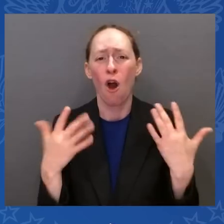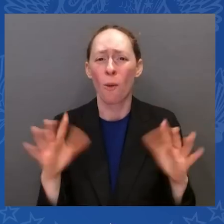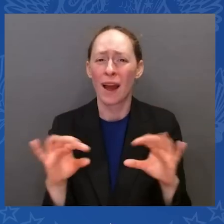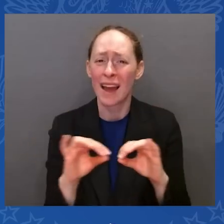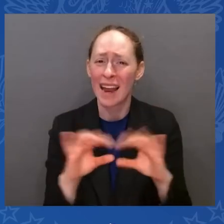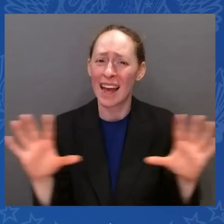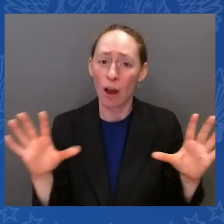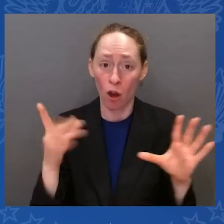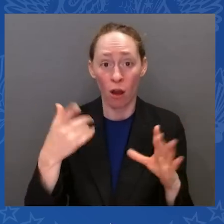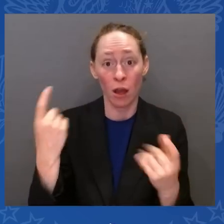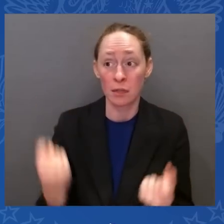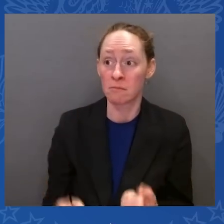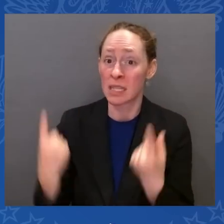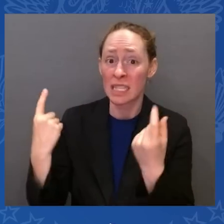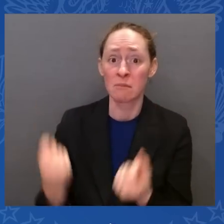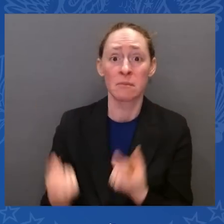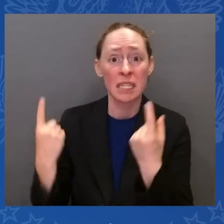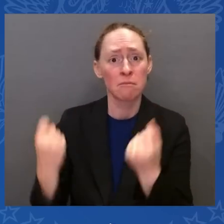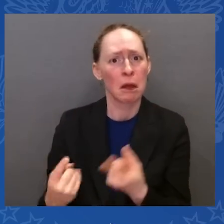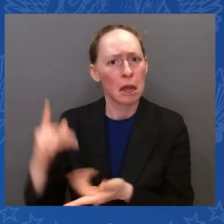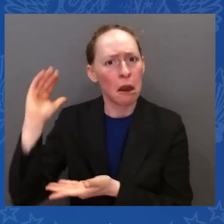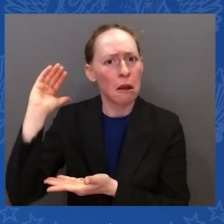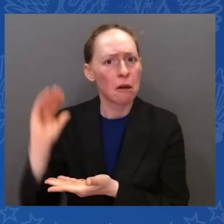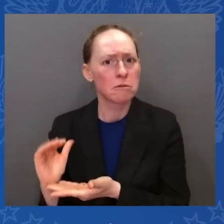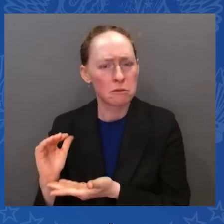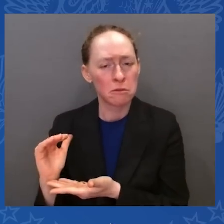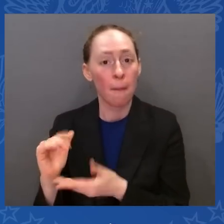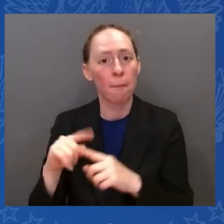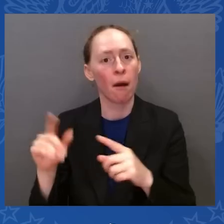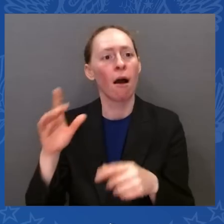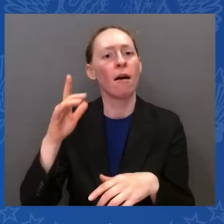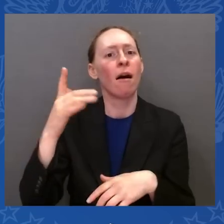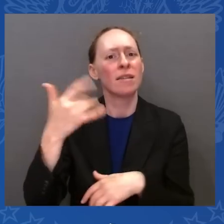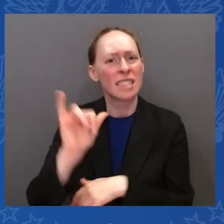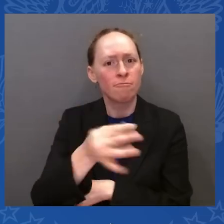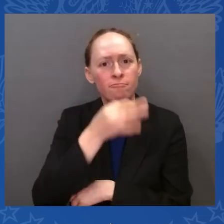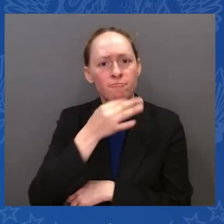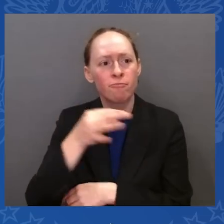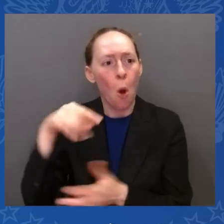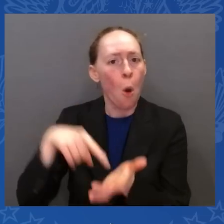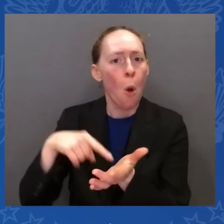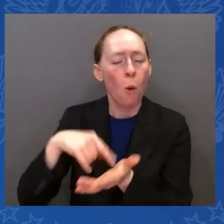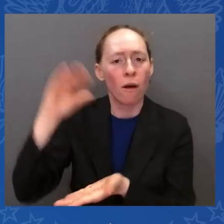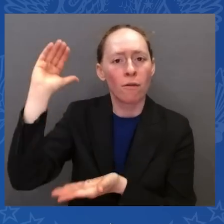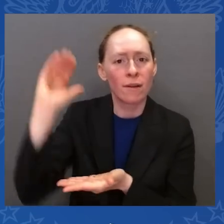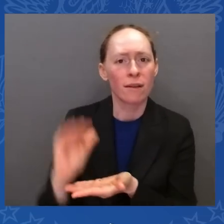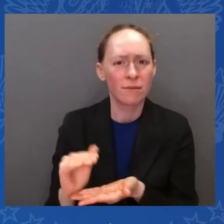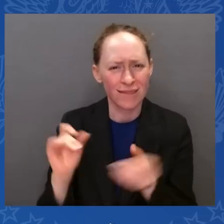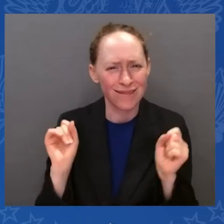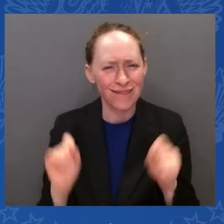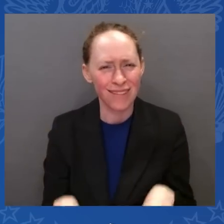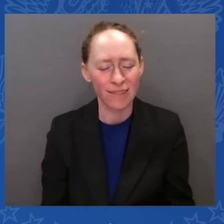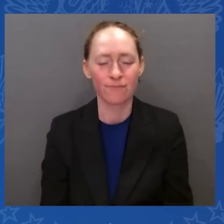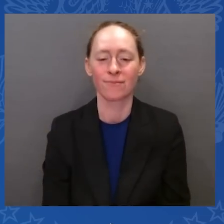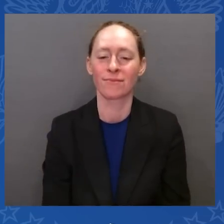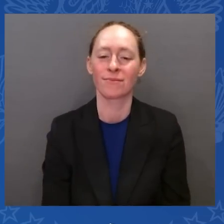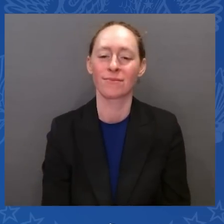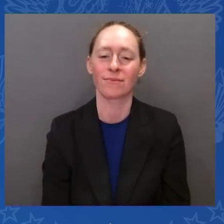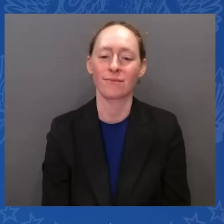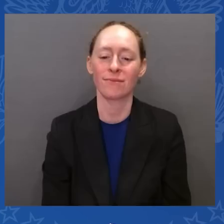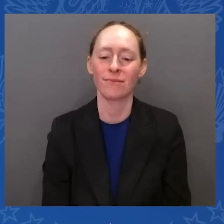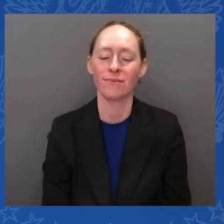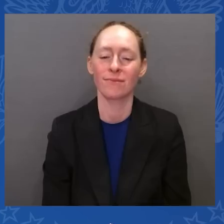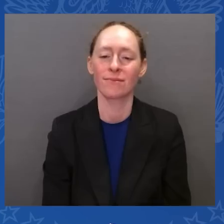debt over the next 10 years, my budget that I submitted. I made it clear that we can cut spending and cut the deficit.